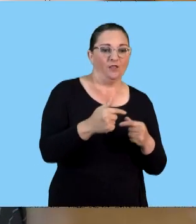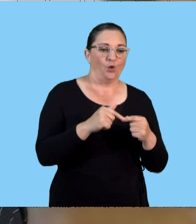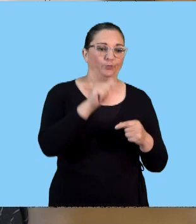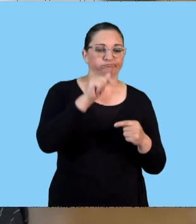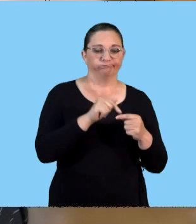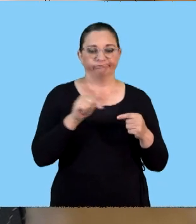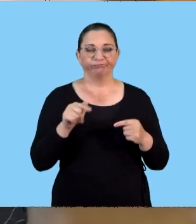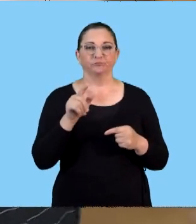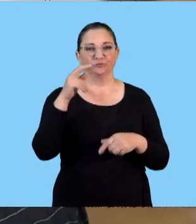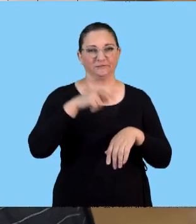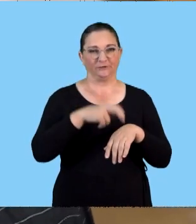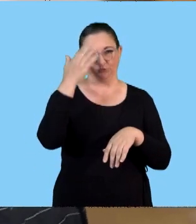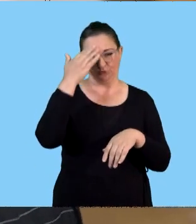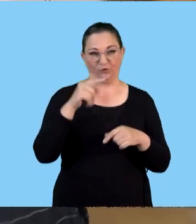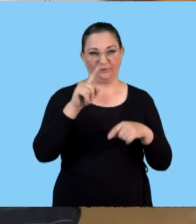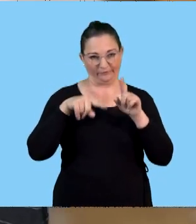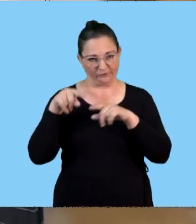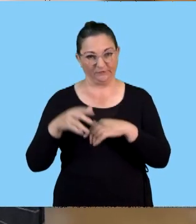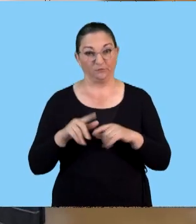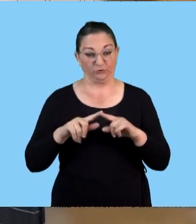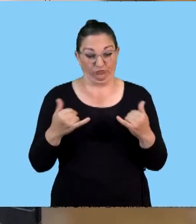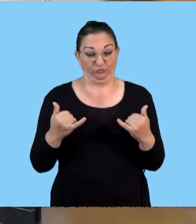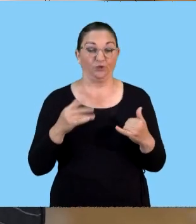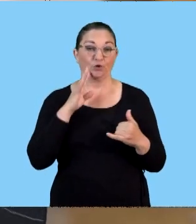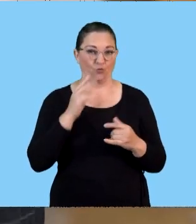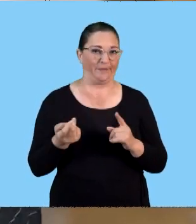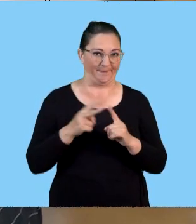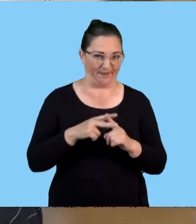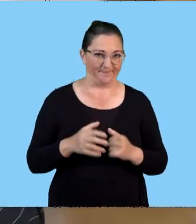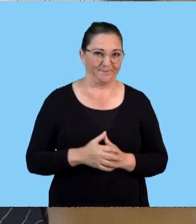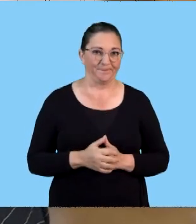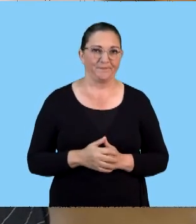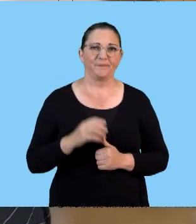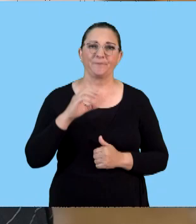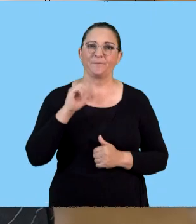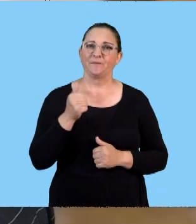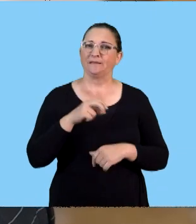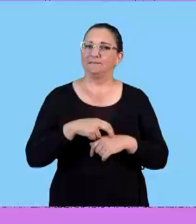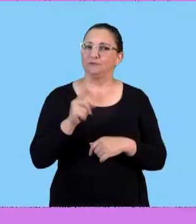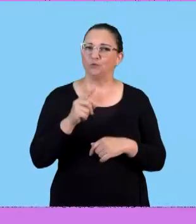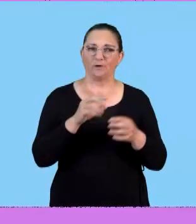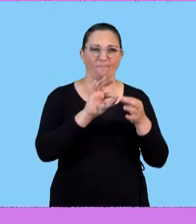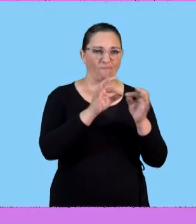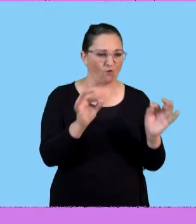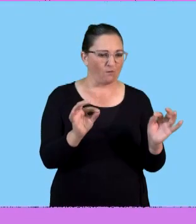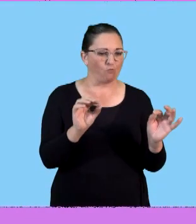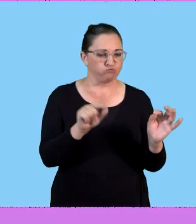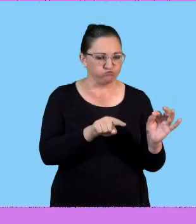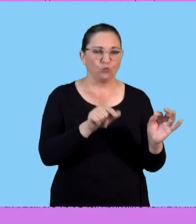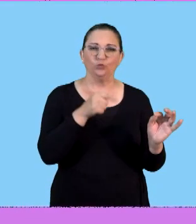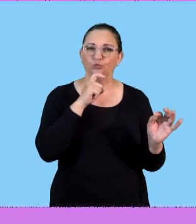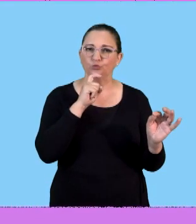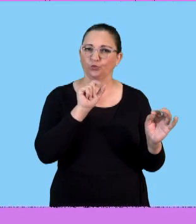so that will all be applicable in today's lesson. You must be able to use appropriate formulae